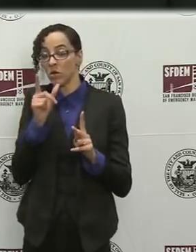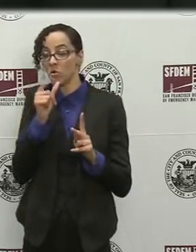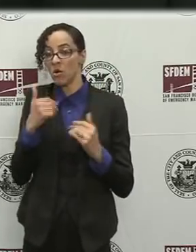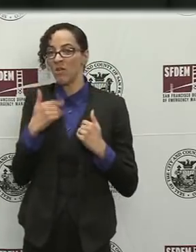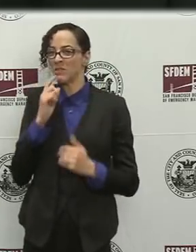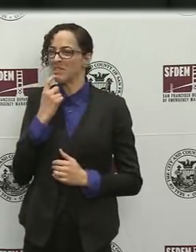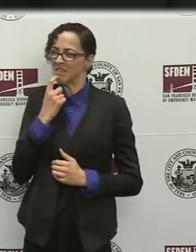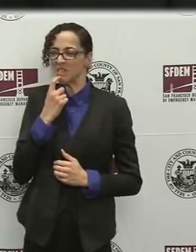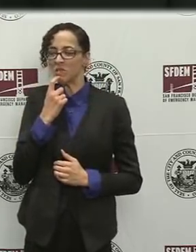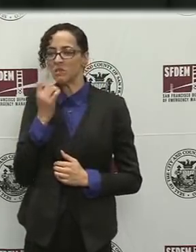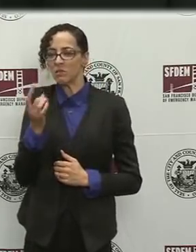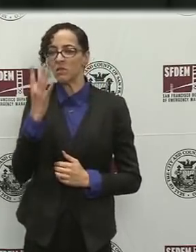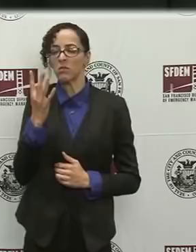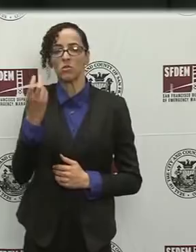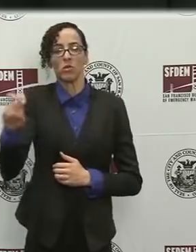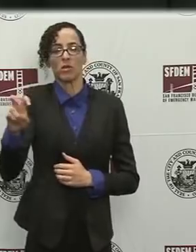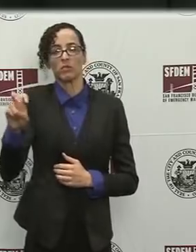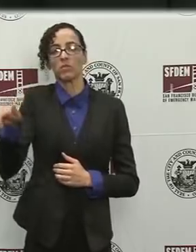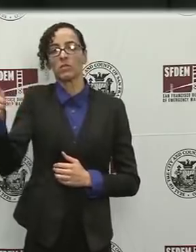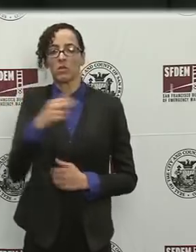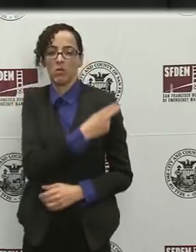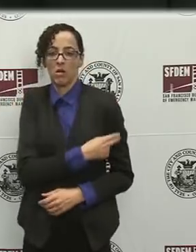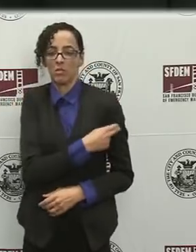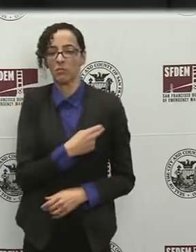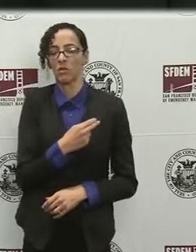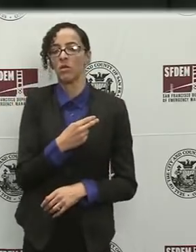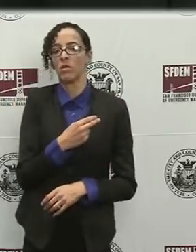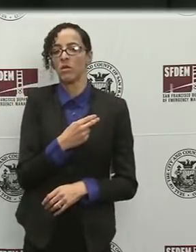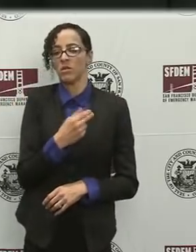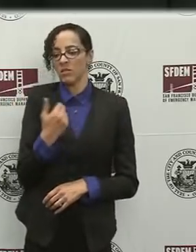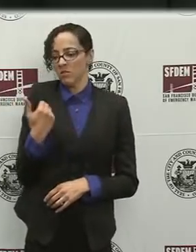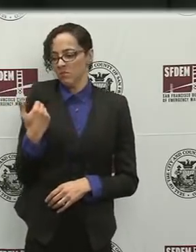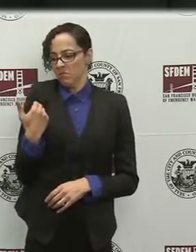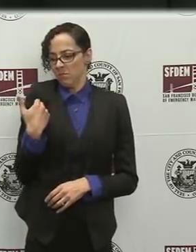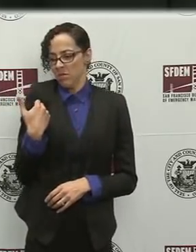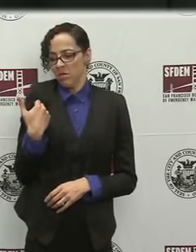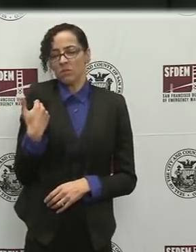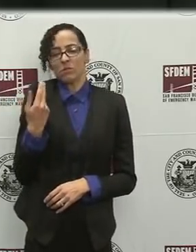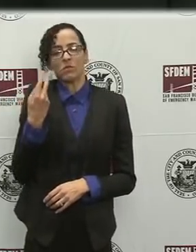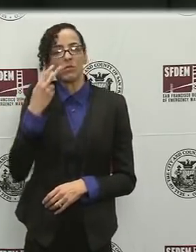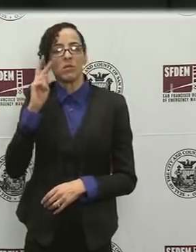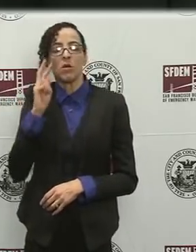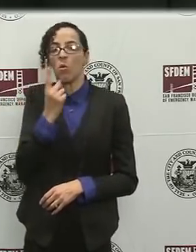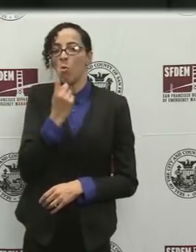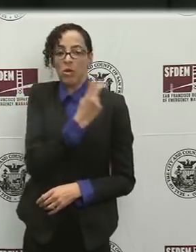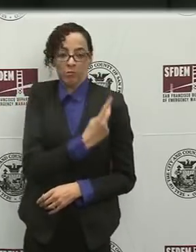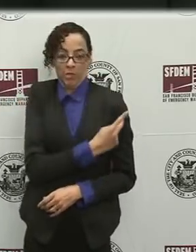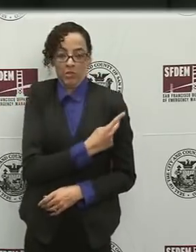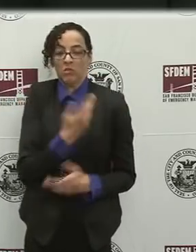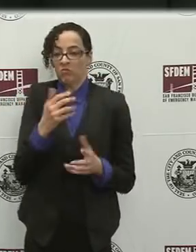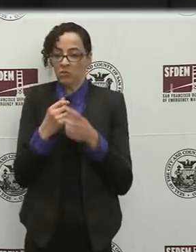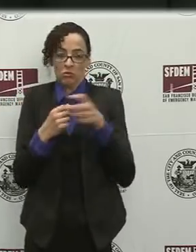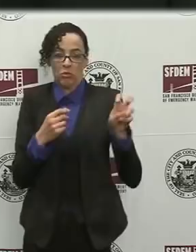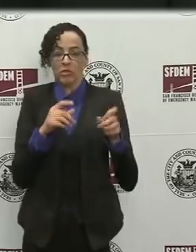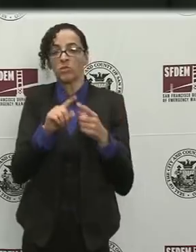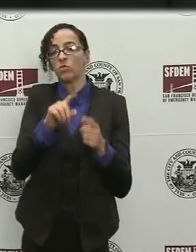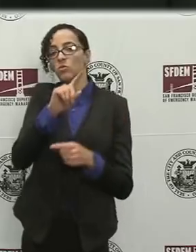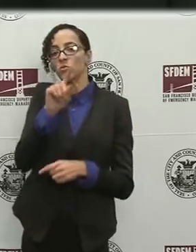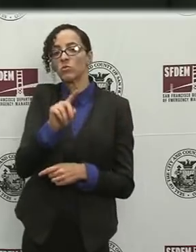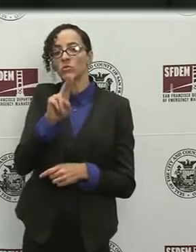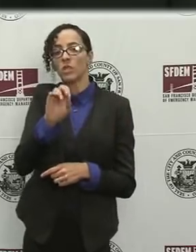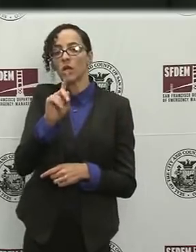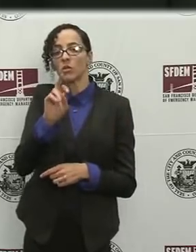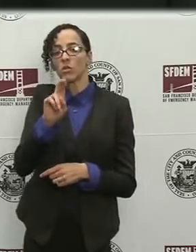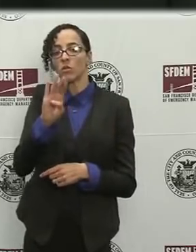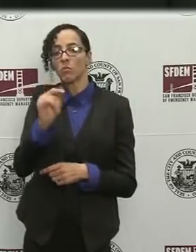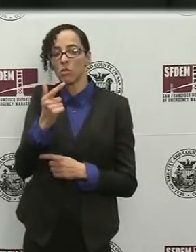over the past few days, there was one patient who was transferred to Zuckerberg Hospital, thankfully stabilized, and then was returned to